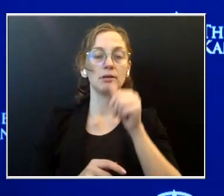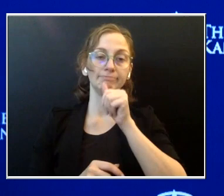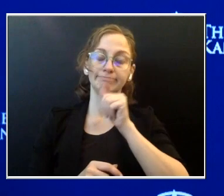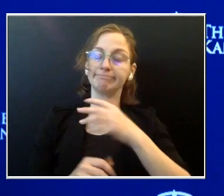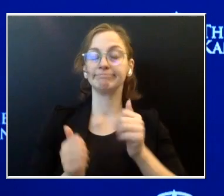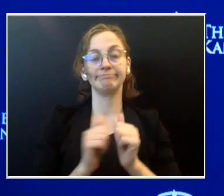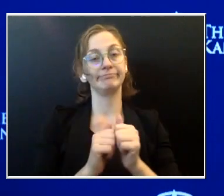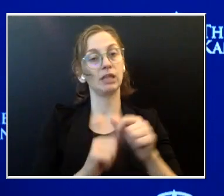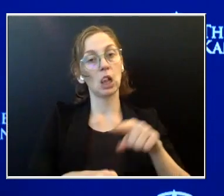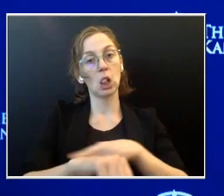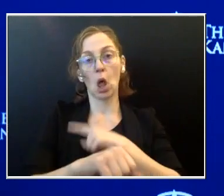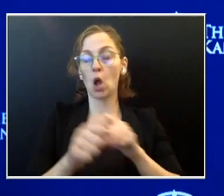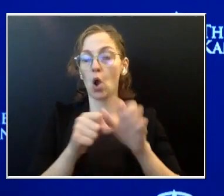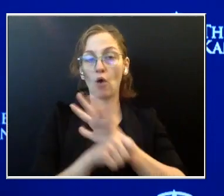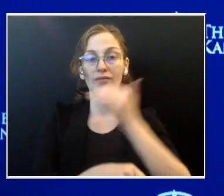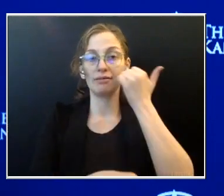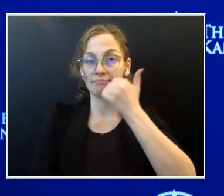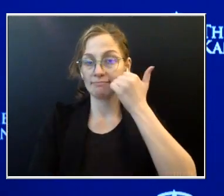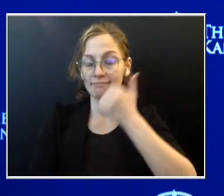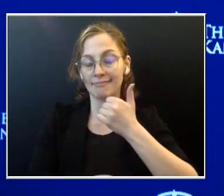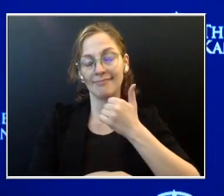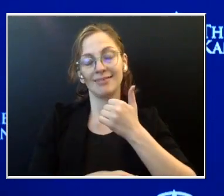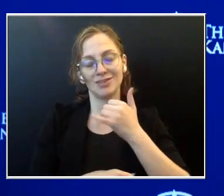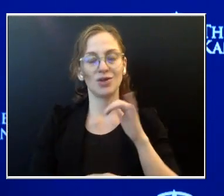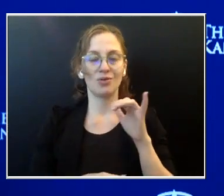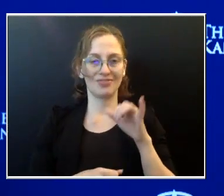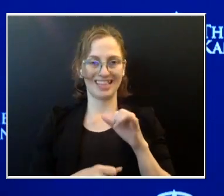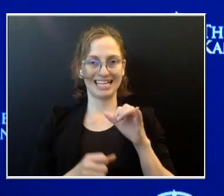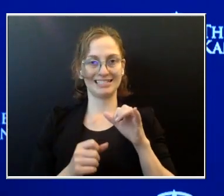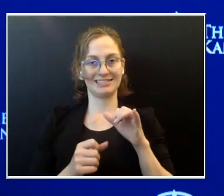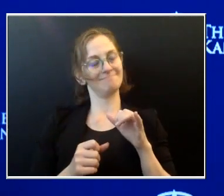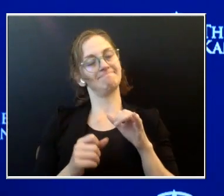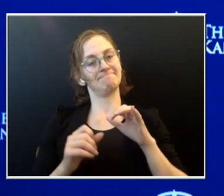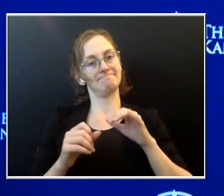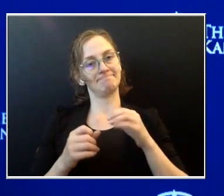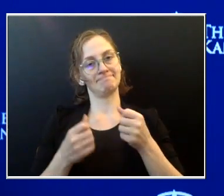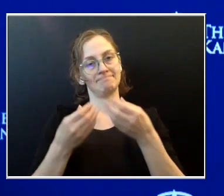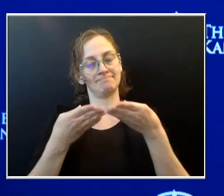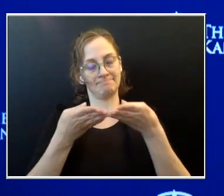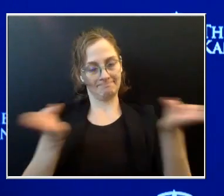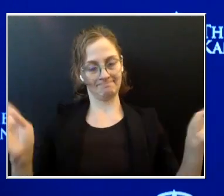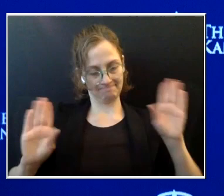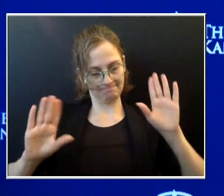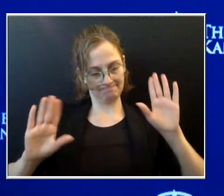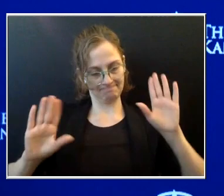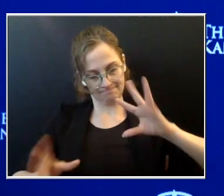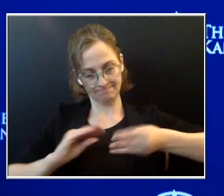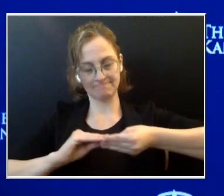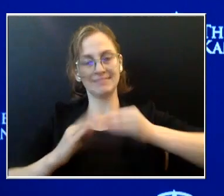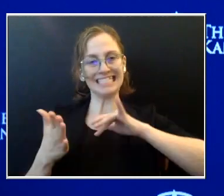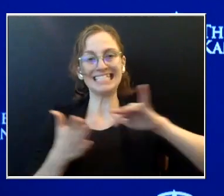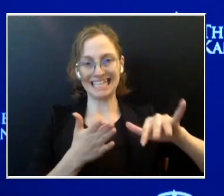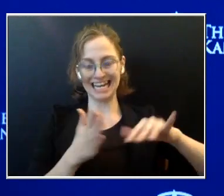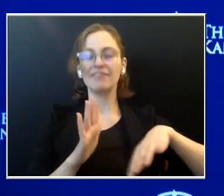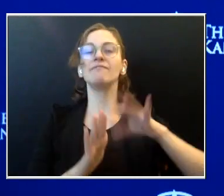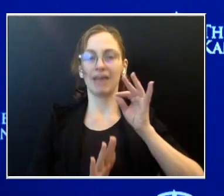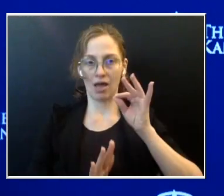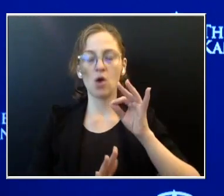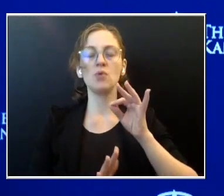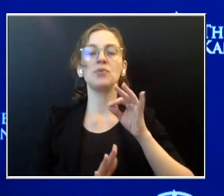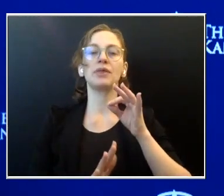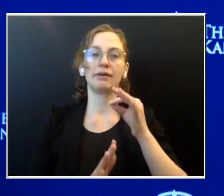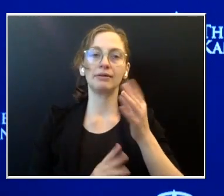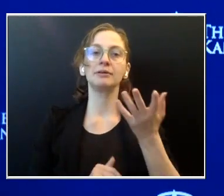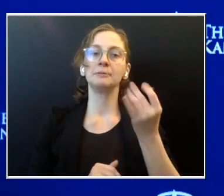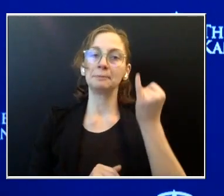efficacy against or protecting against that risk of long COVID. And it showed that, yes, if you had 3 doses